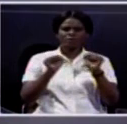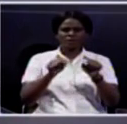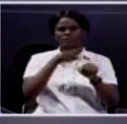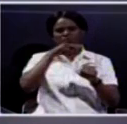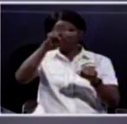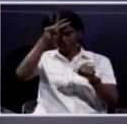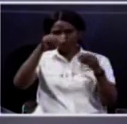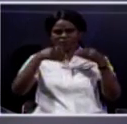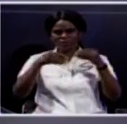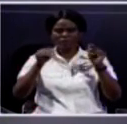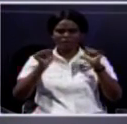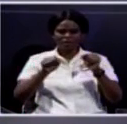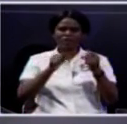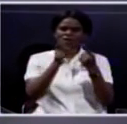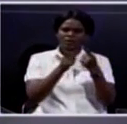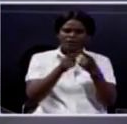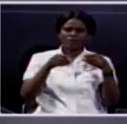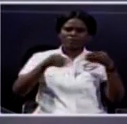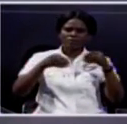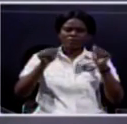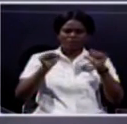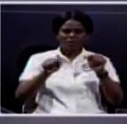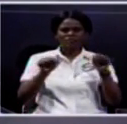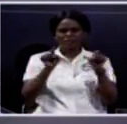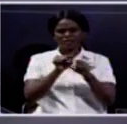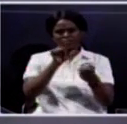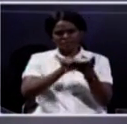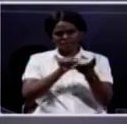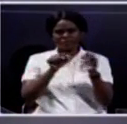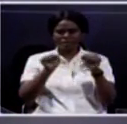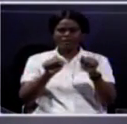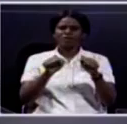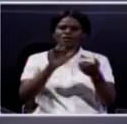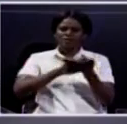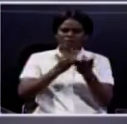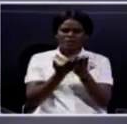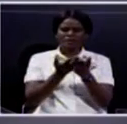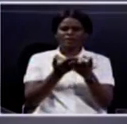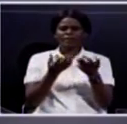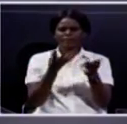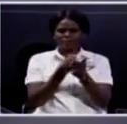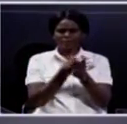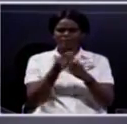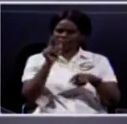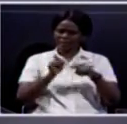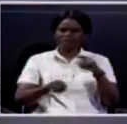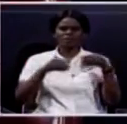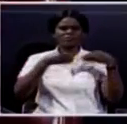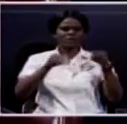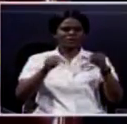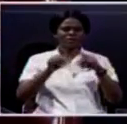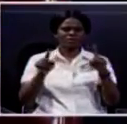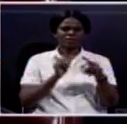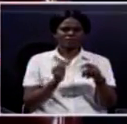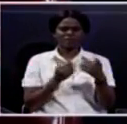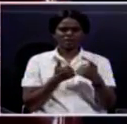can be sold. The chicken can be sold. And this is going to be translated into money. We are not turning schools into a market. But we know we